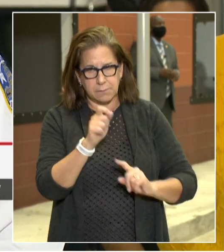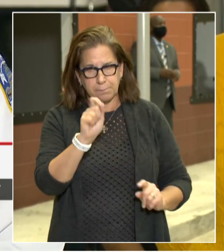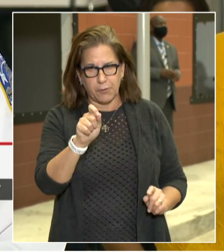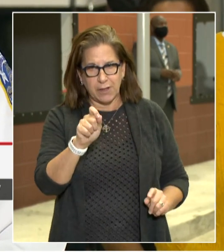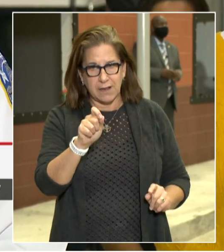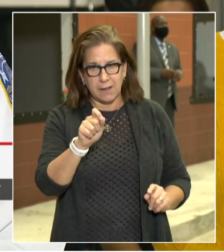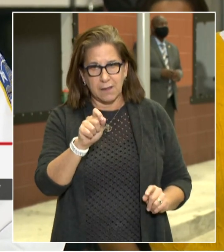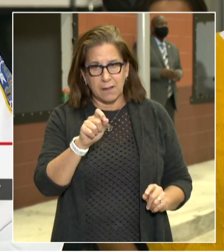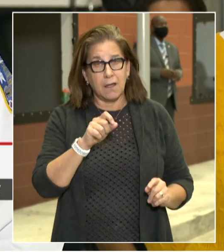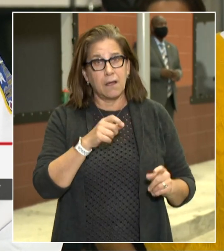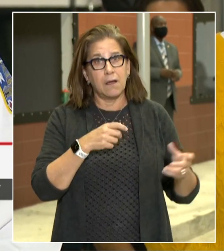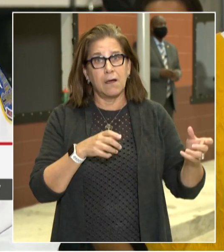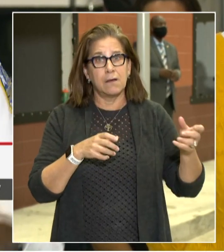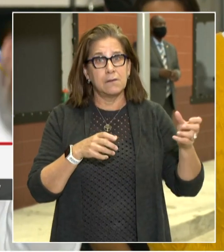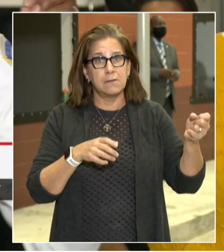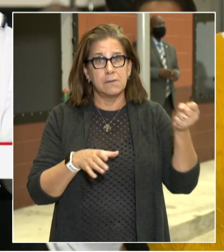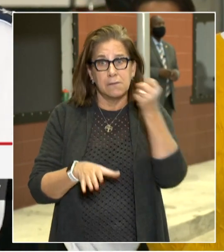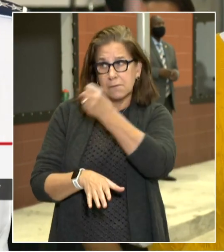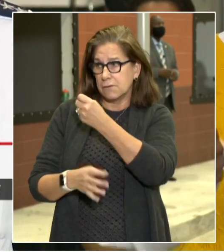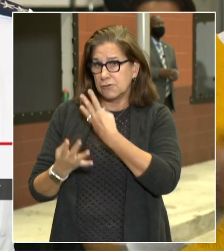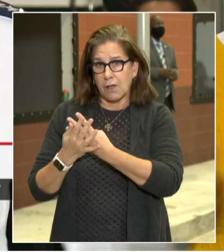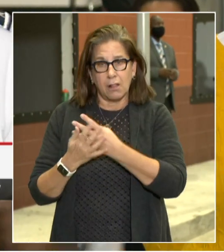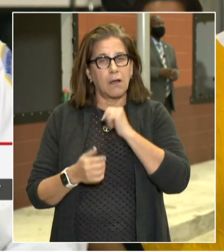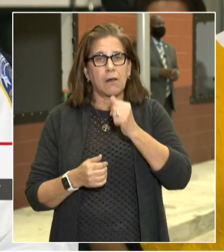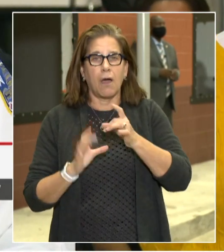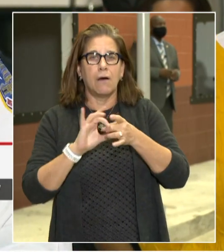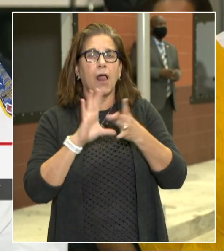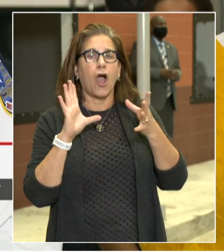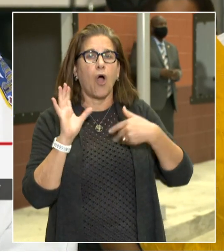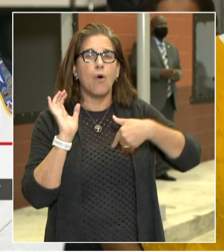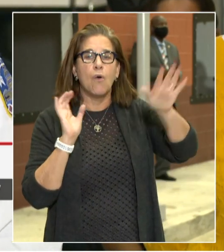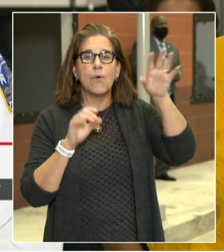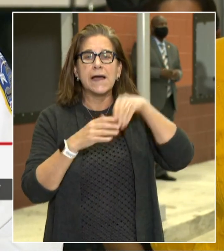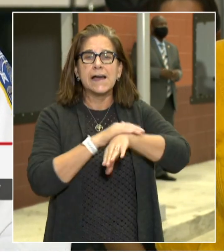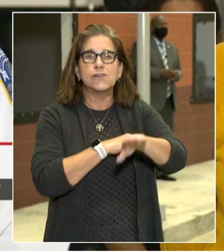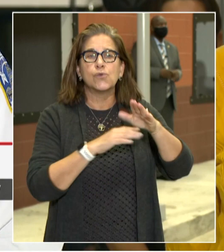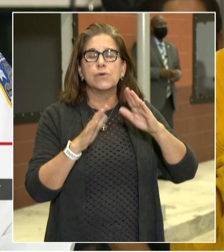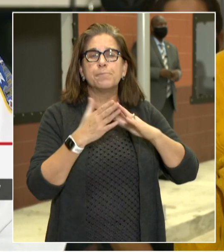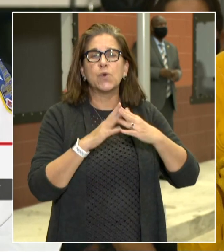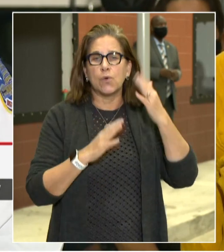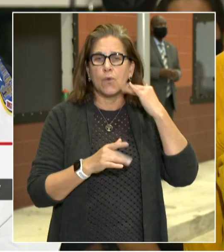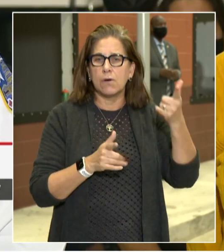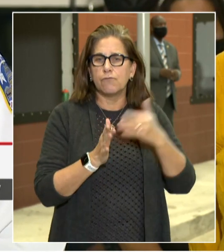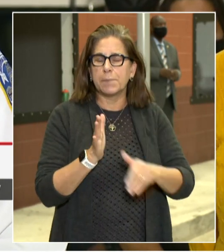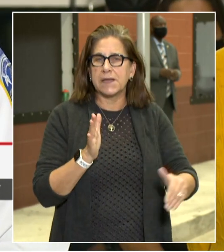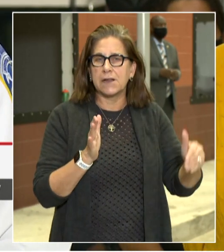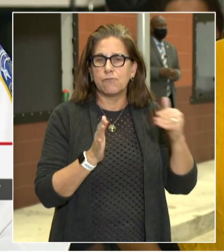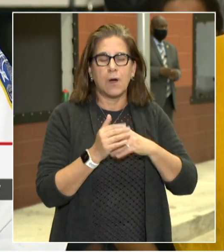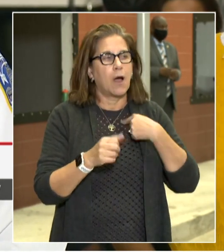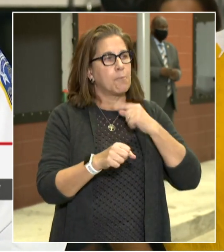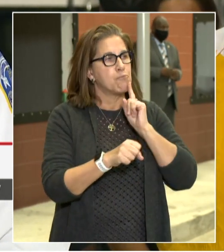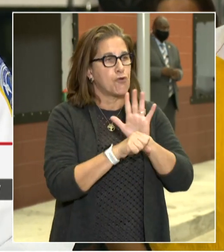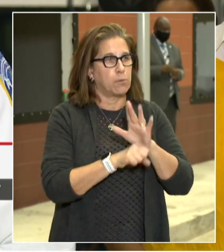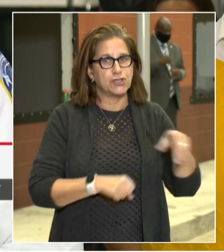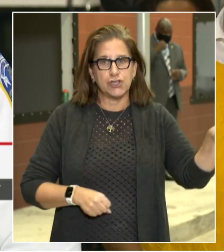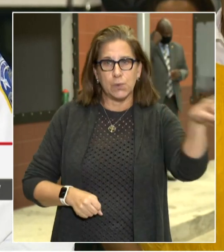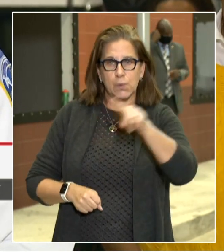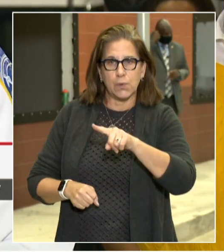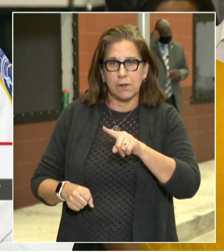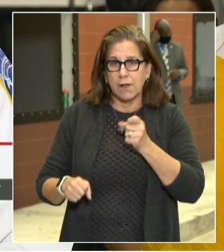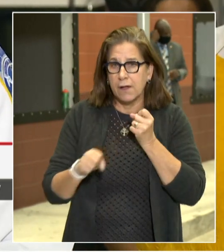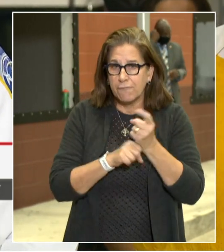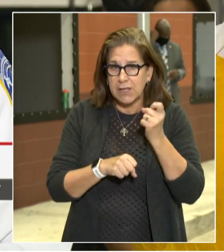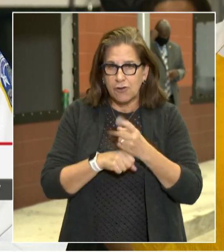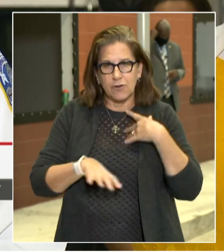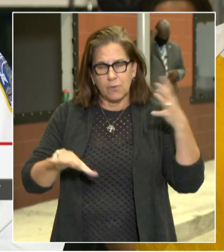commit some of these acts that they've committed. We're going to keep arresting. I promise you that. Every year we lock a lot of people up. On average,